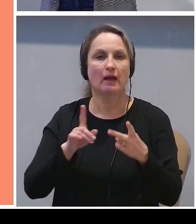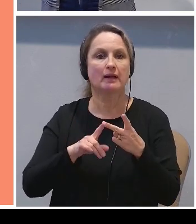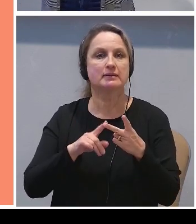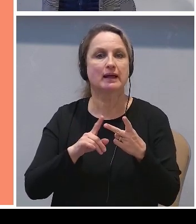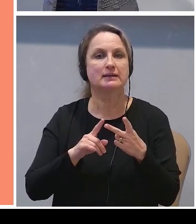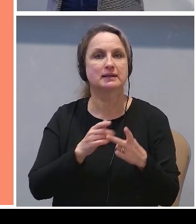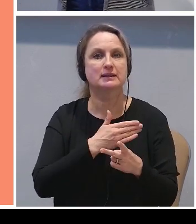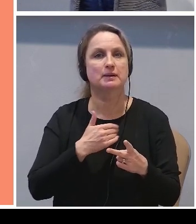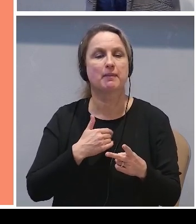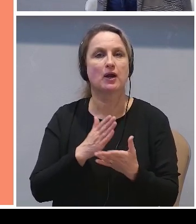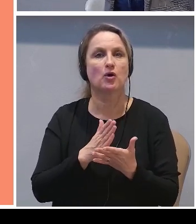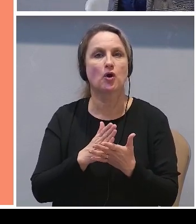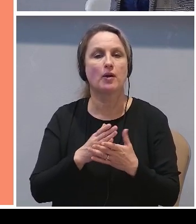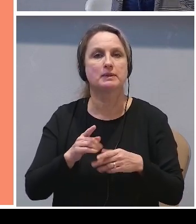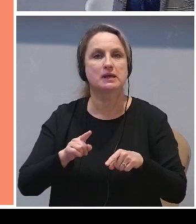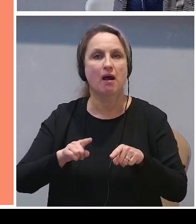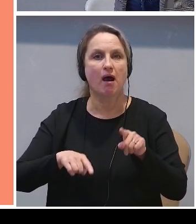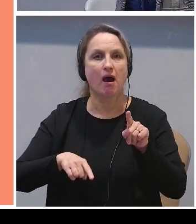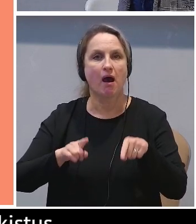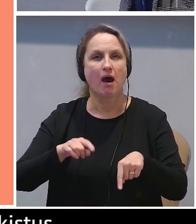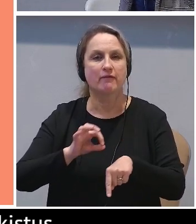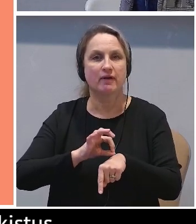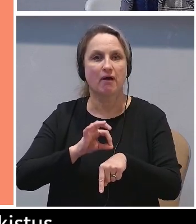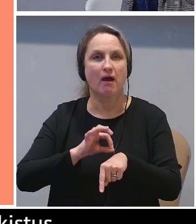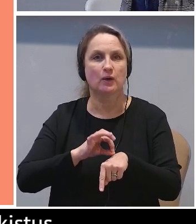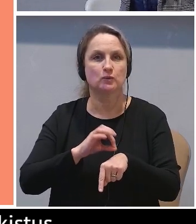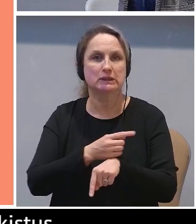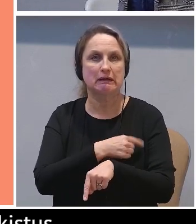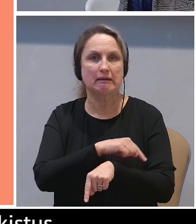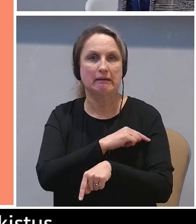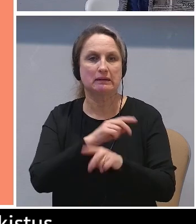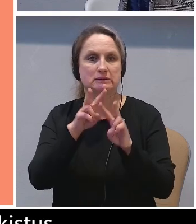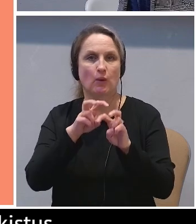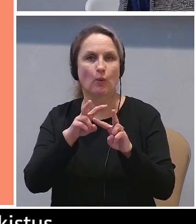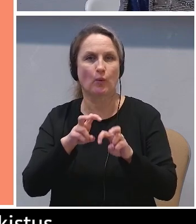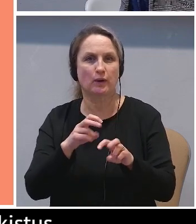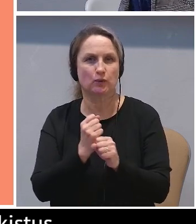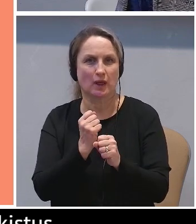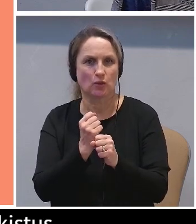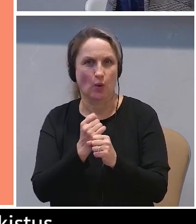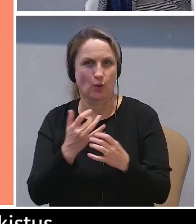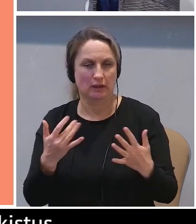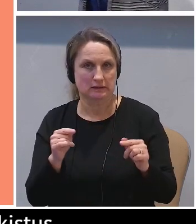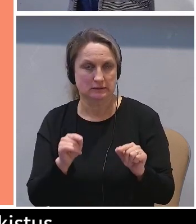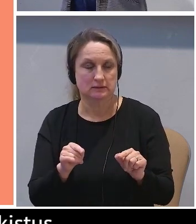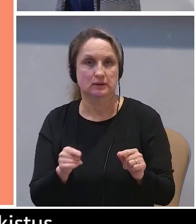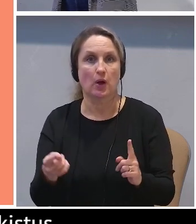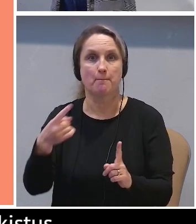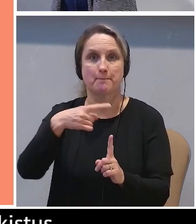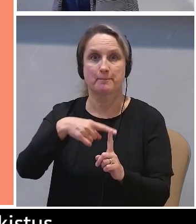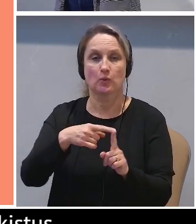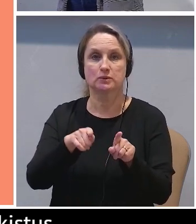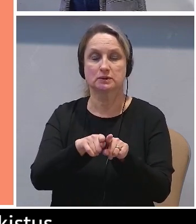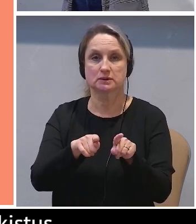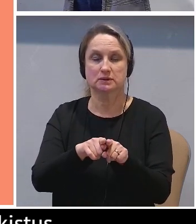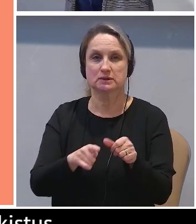one, it was developed through the PetCRIN project that I mentioned before, that are pediatric tools for the setup of management of multinational